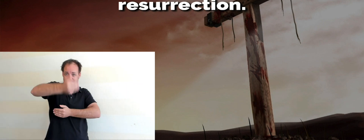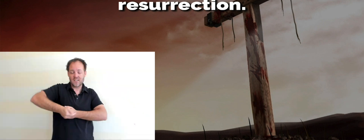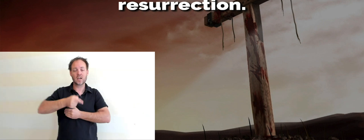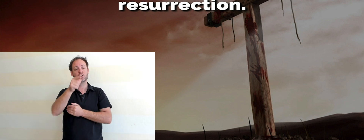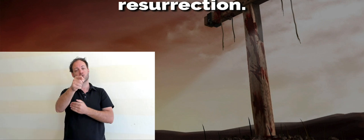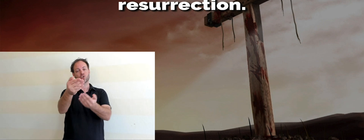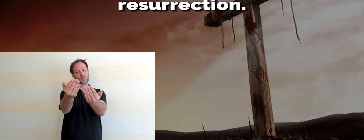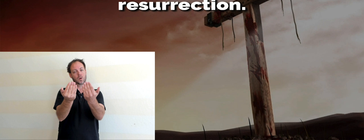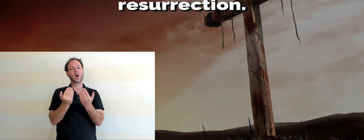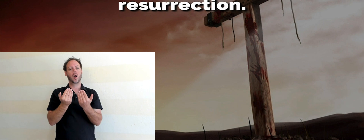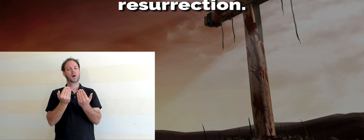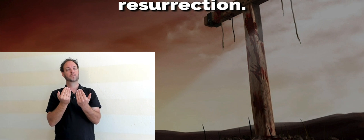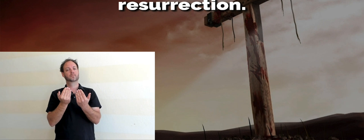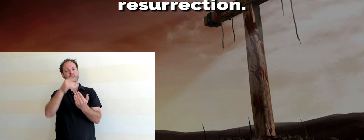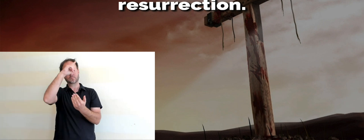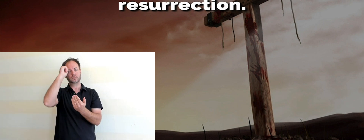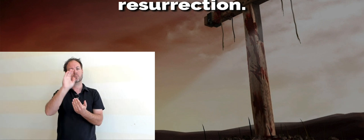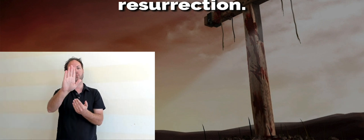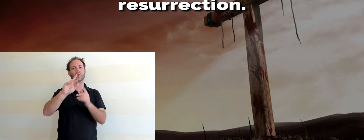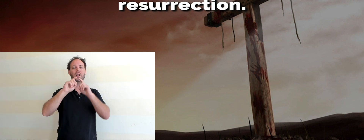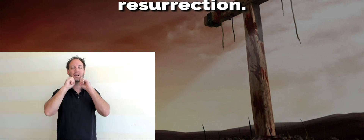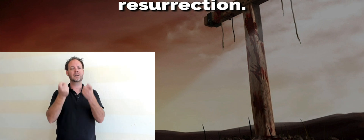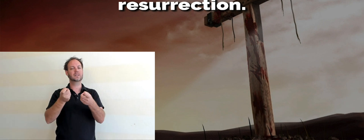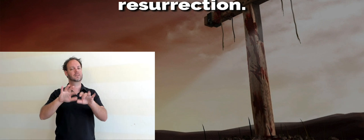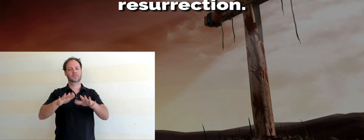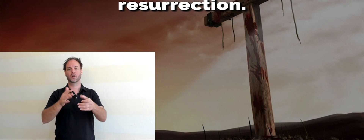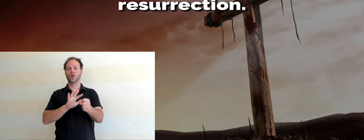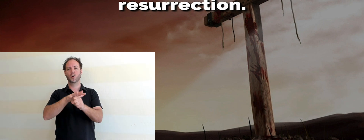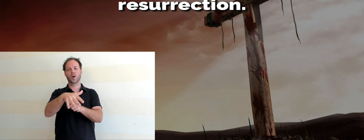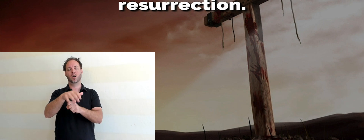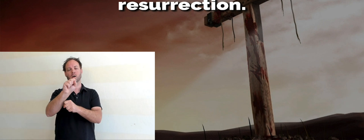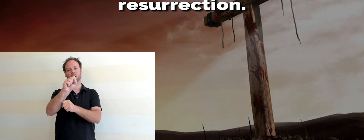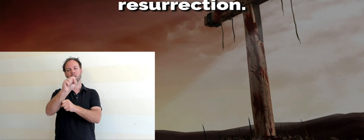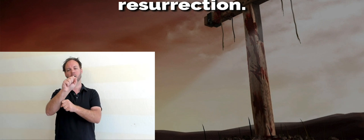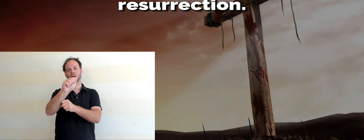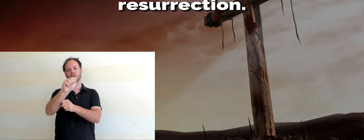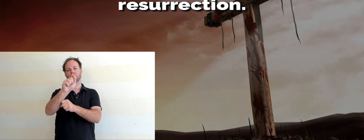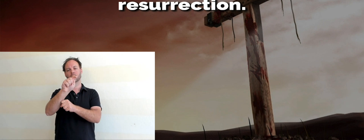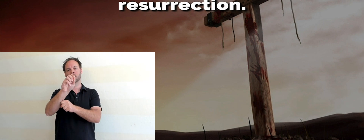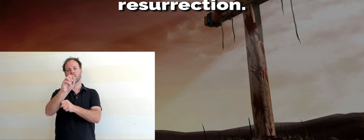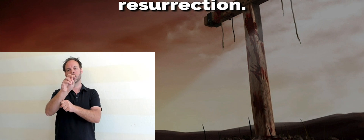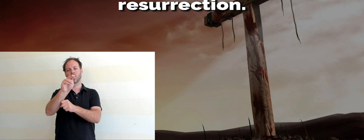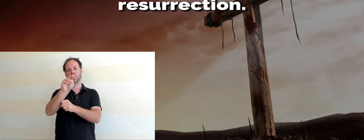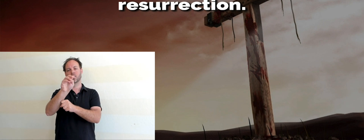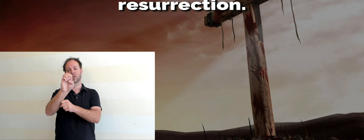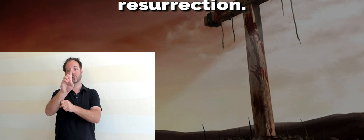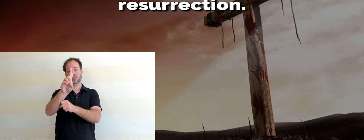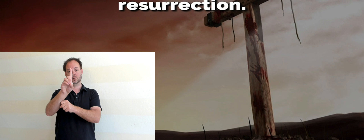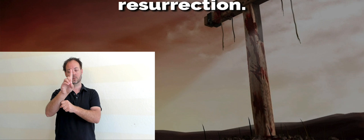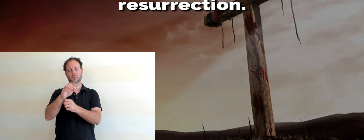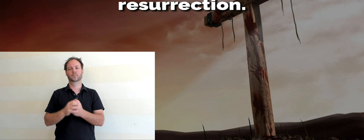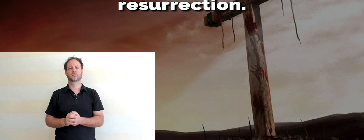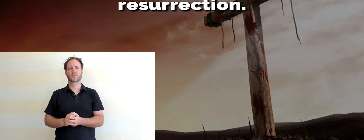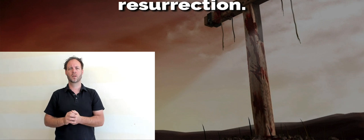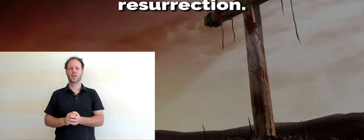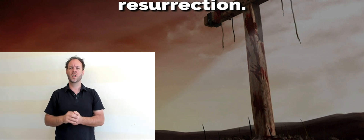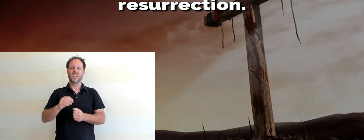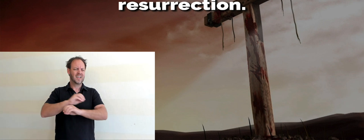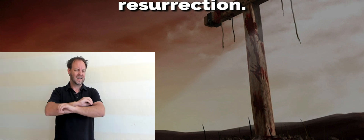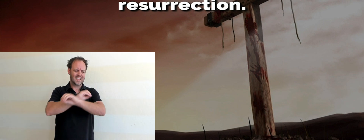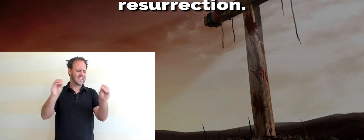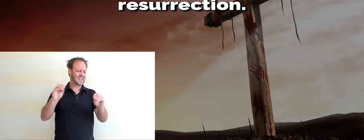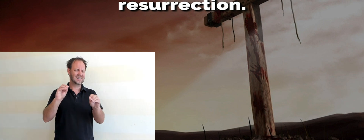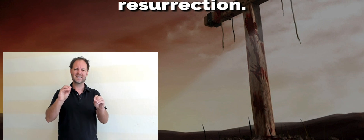him, because your sin has been atoned for. It's been covered over by the blood of Christ. It's